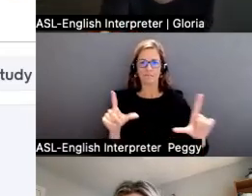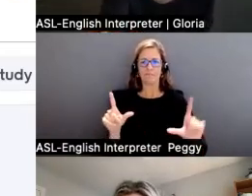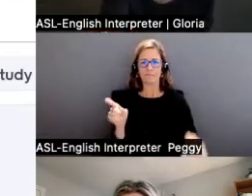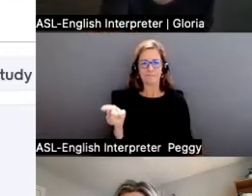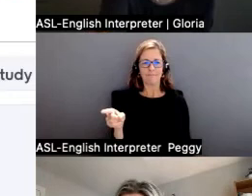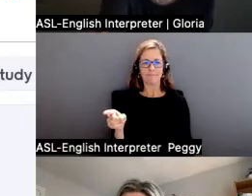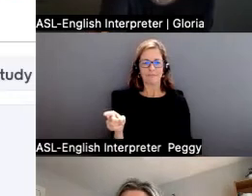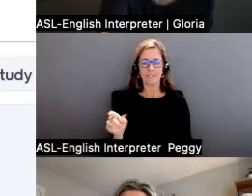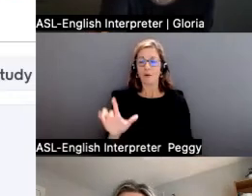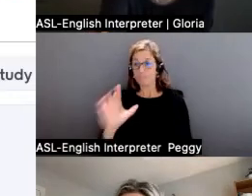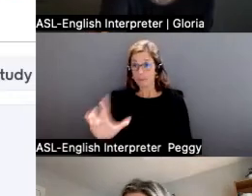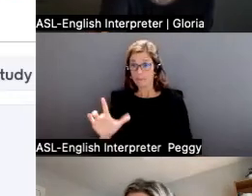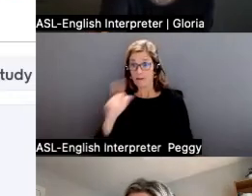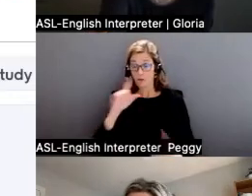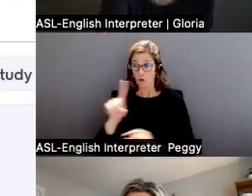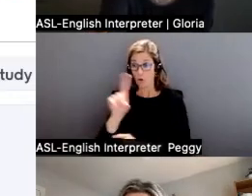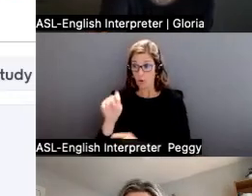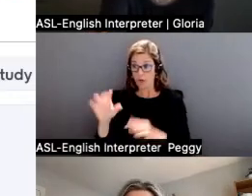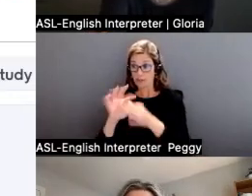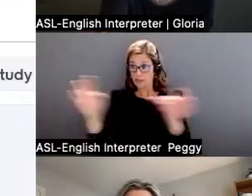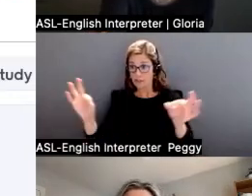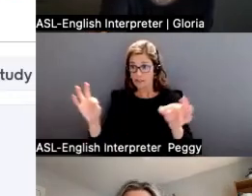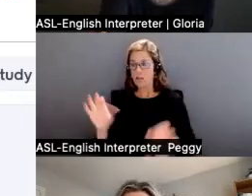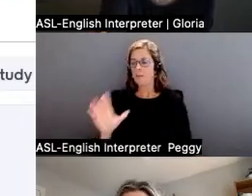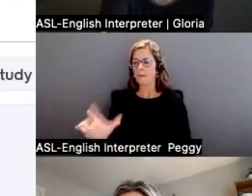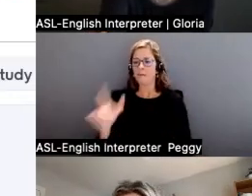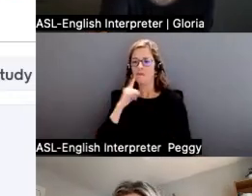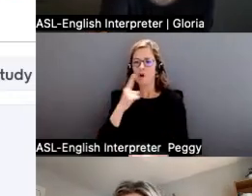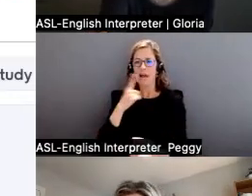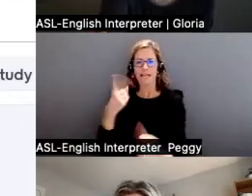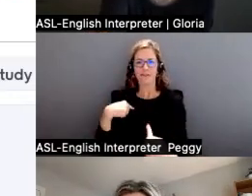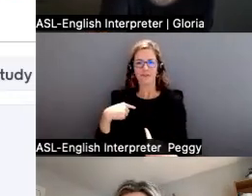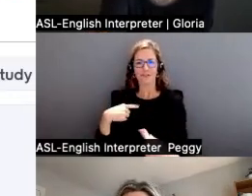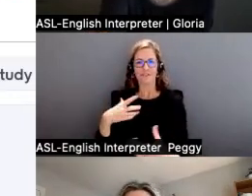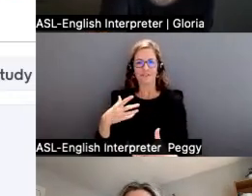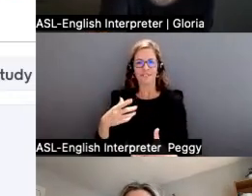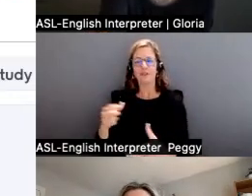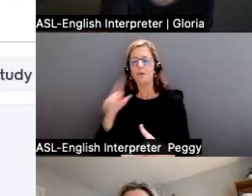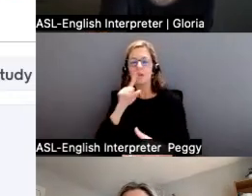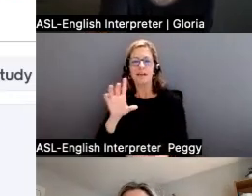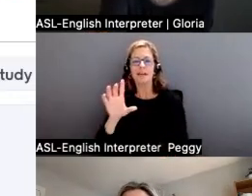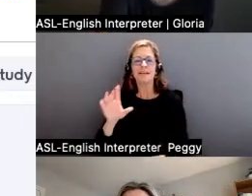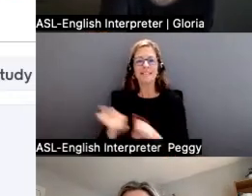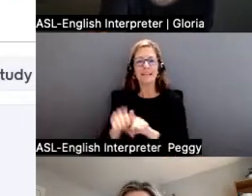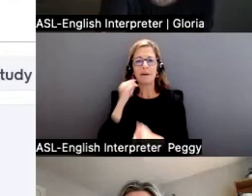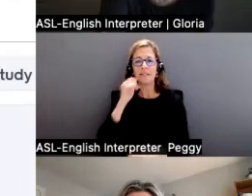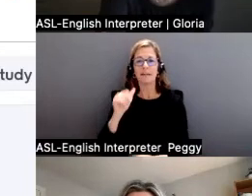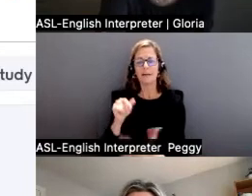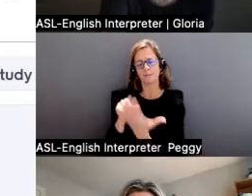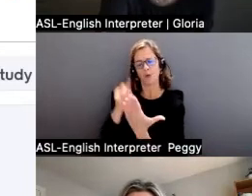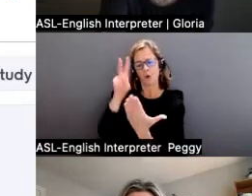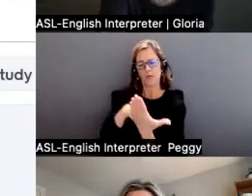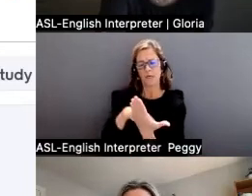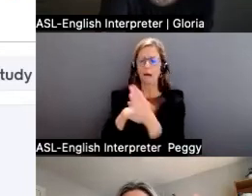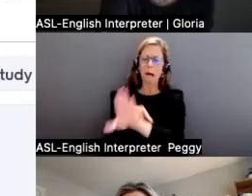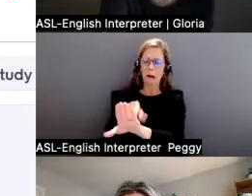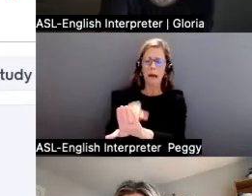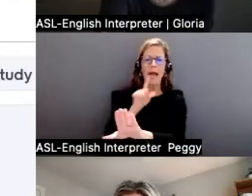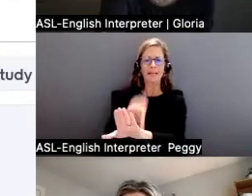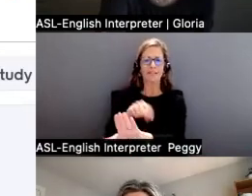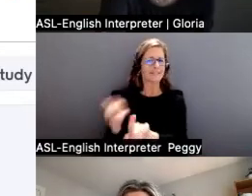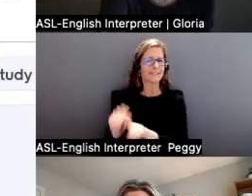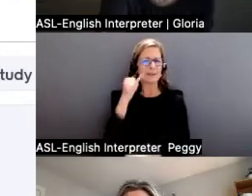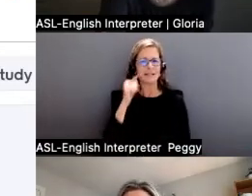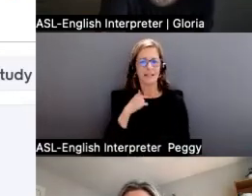see the answer. So it's almost like a flashcard that they're working with and playing as well. And then they can navigate to the next question. So this